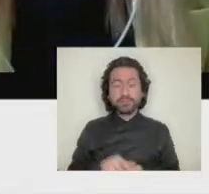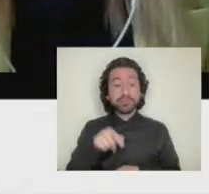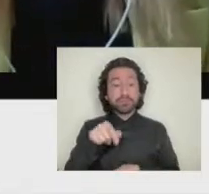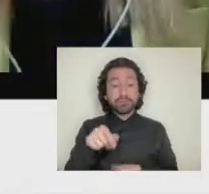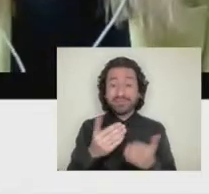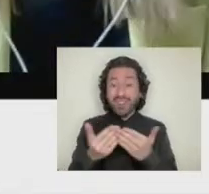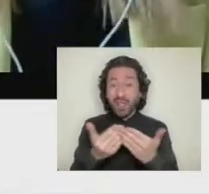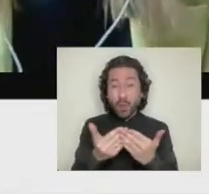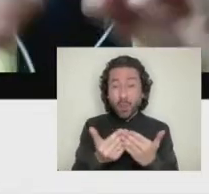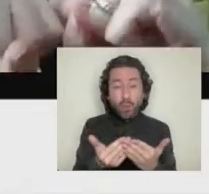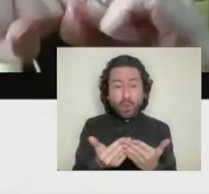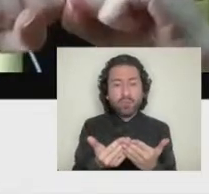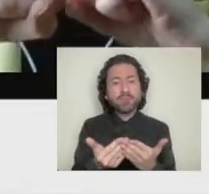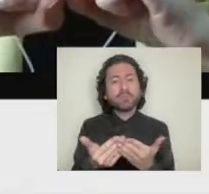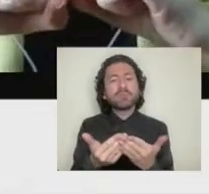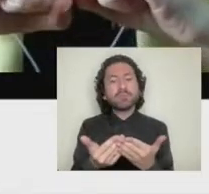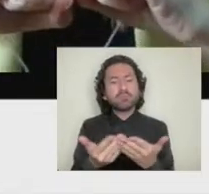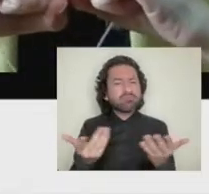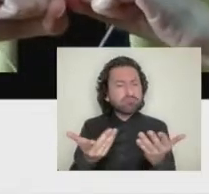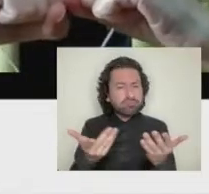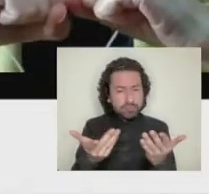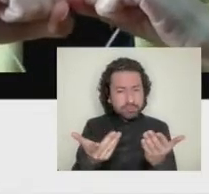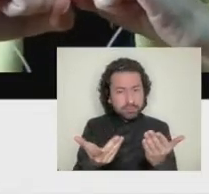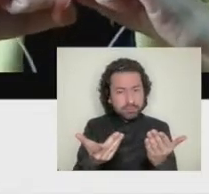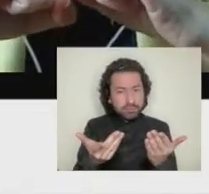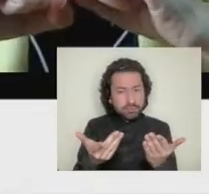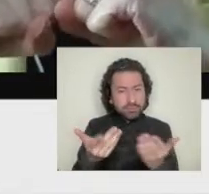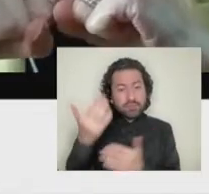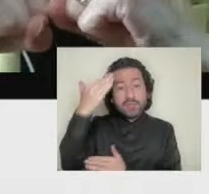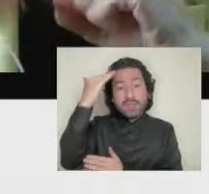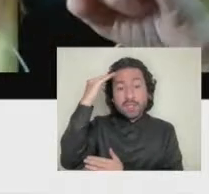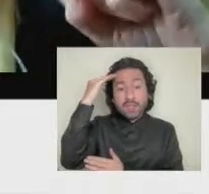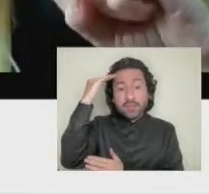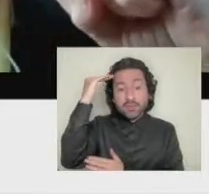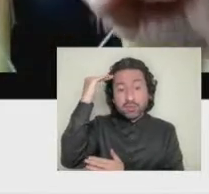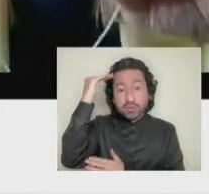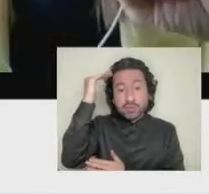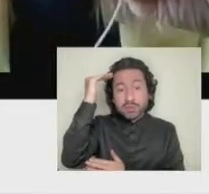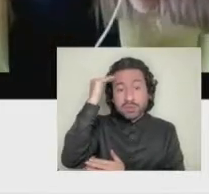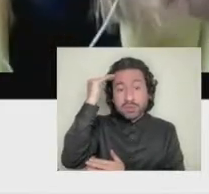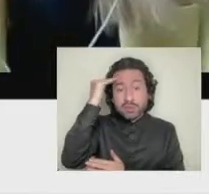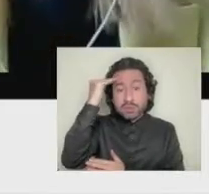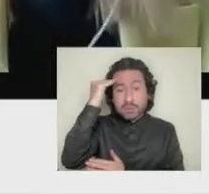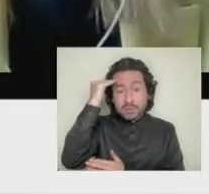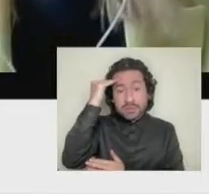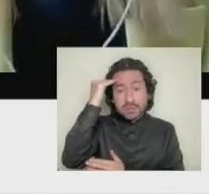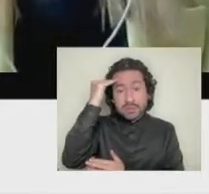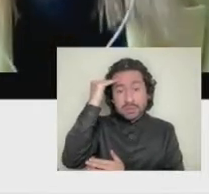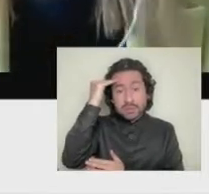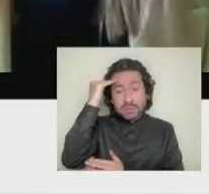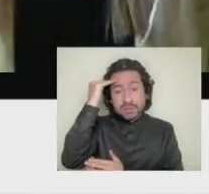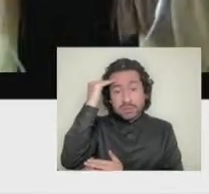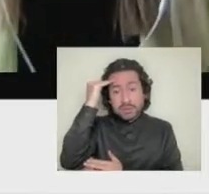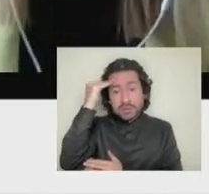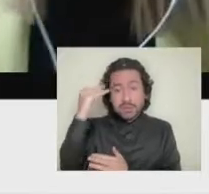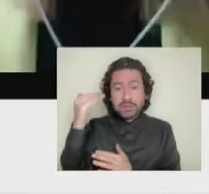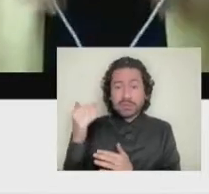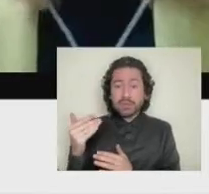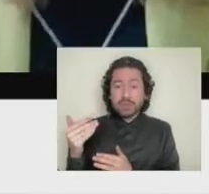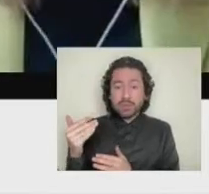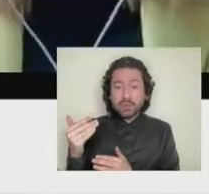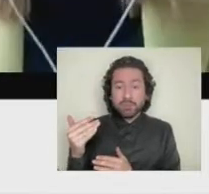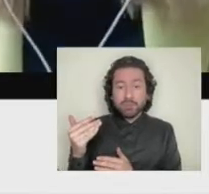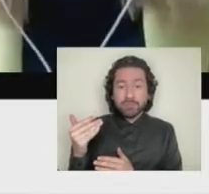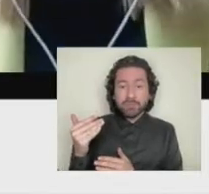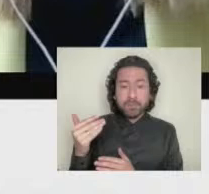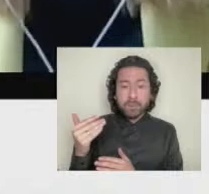become a professional, a school where the know-how of Edgar Morin, that's going